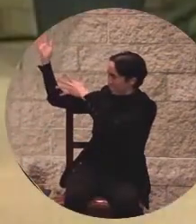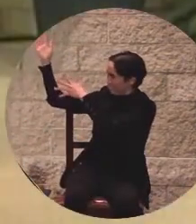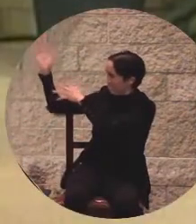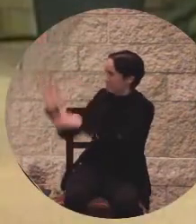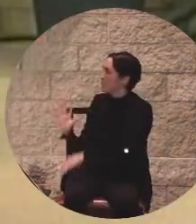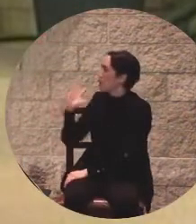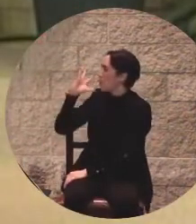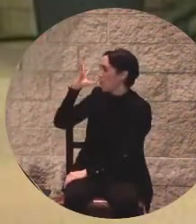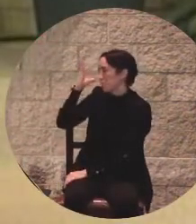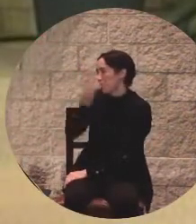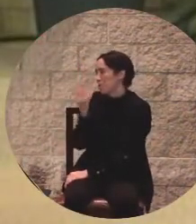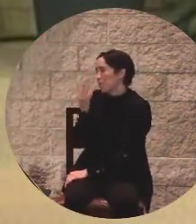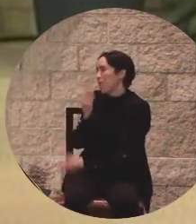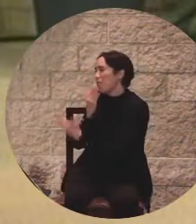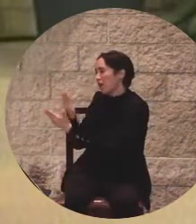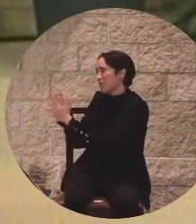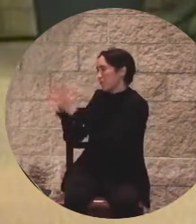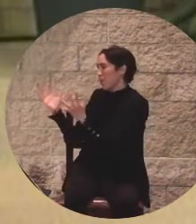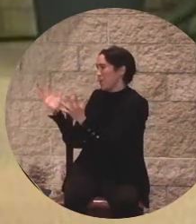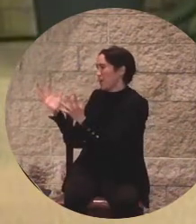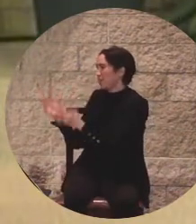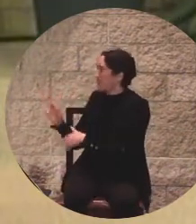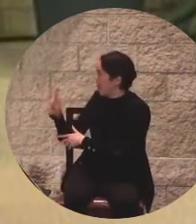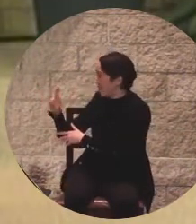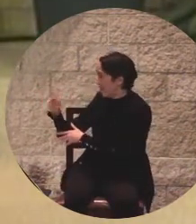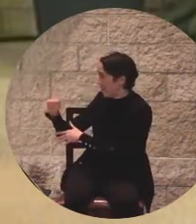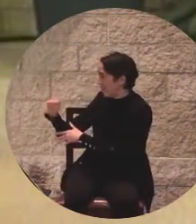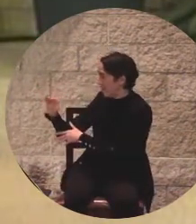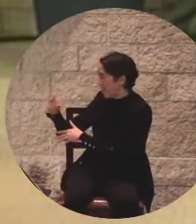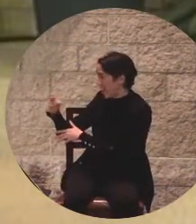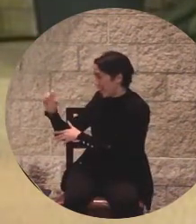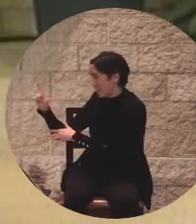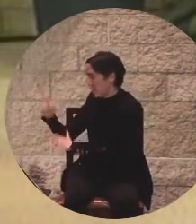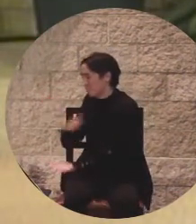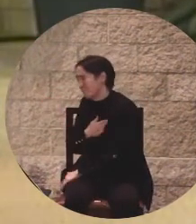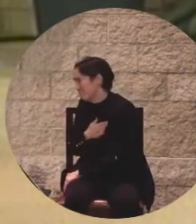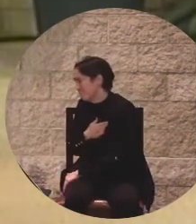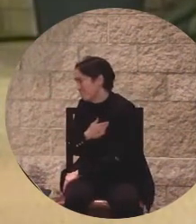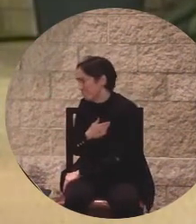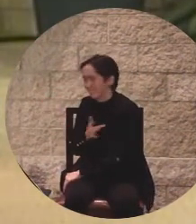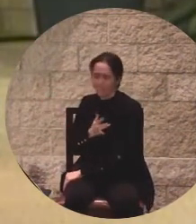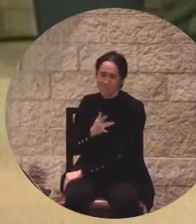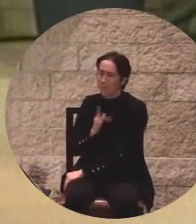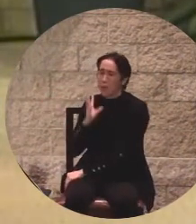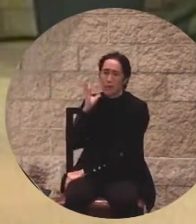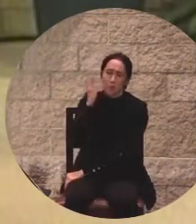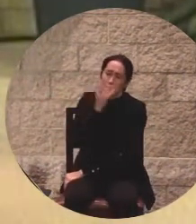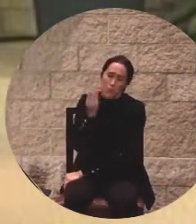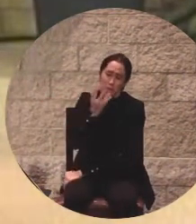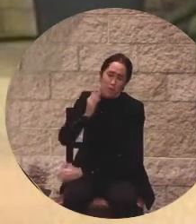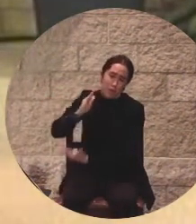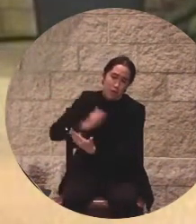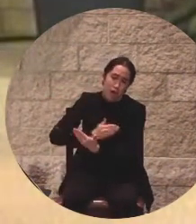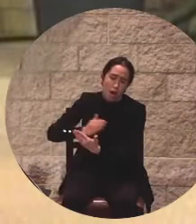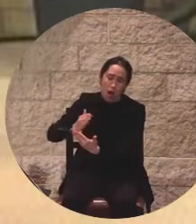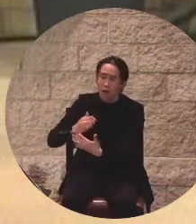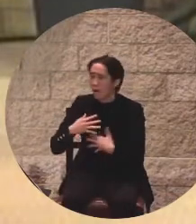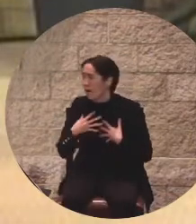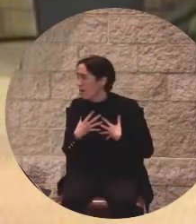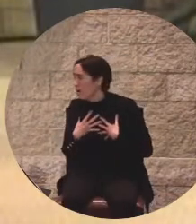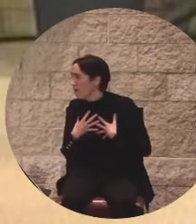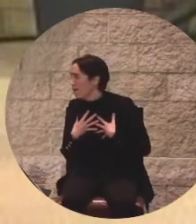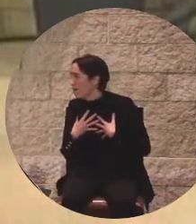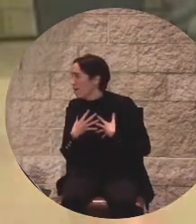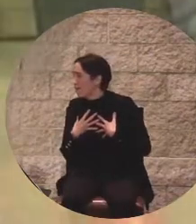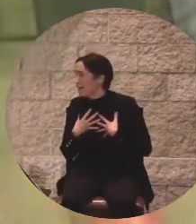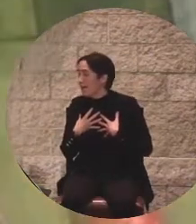Beautiful. Thank you so much, Rachel. That's such a beautiful song. I'm all verklempt